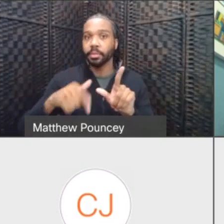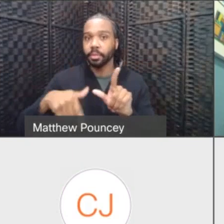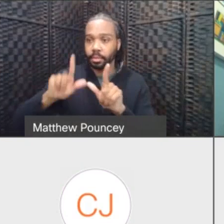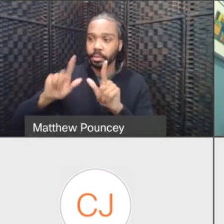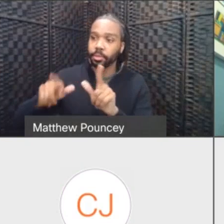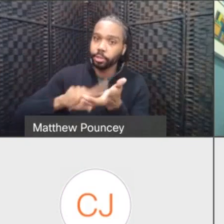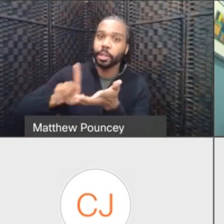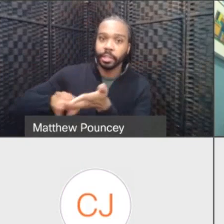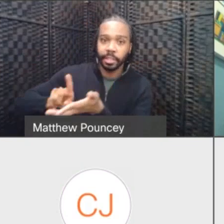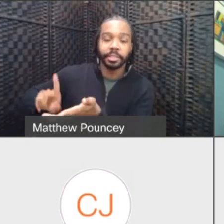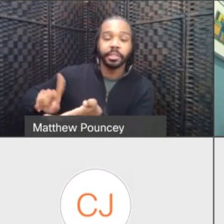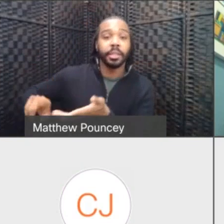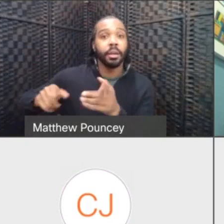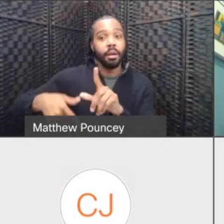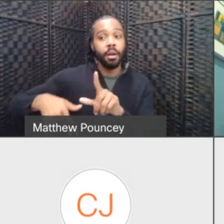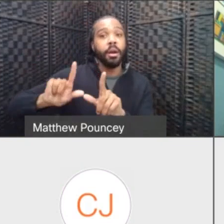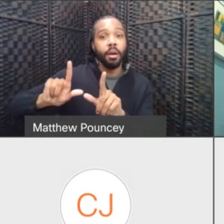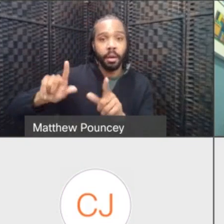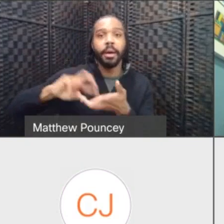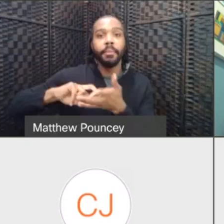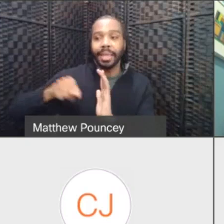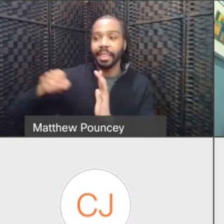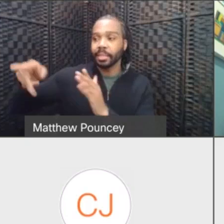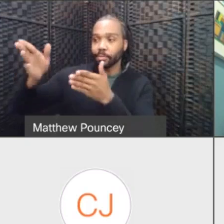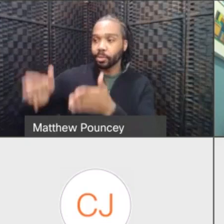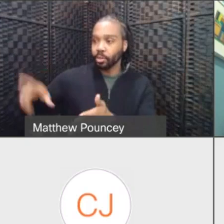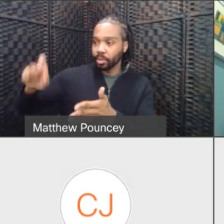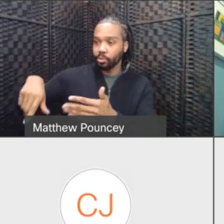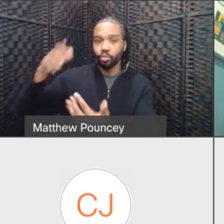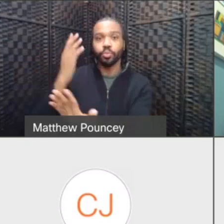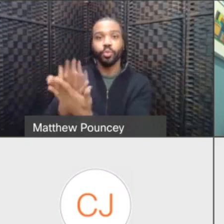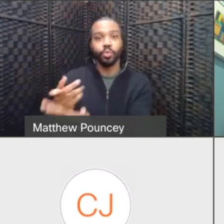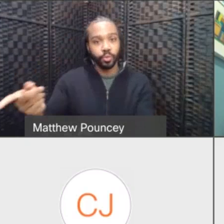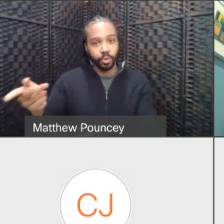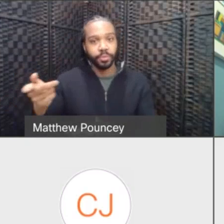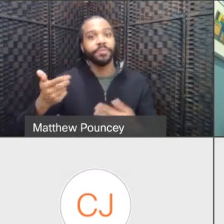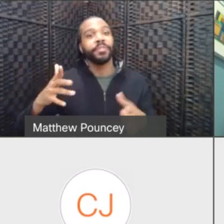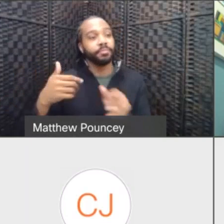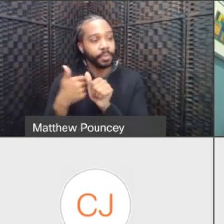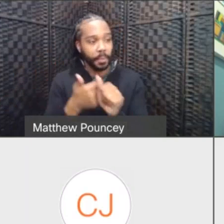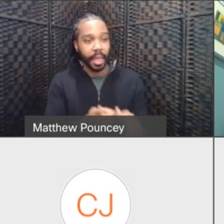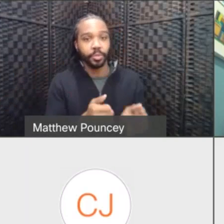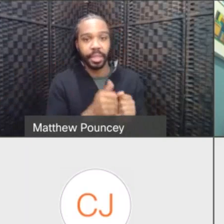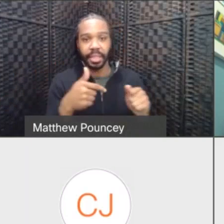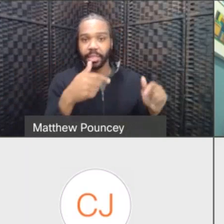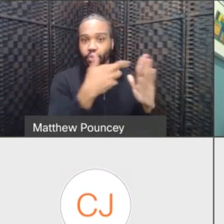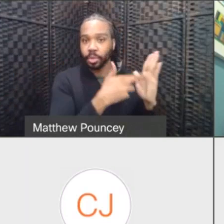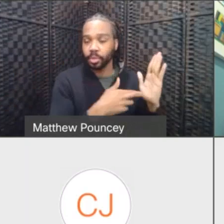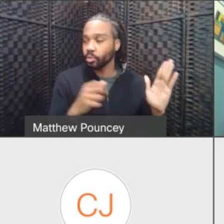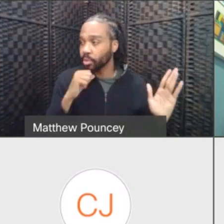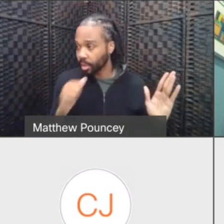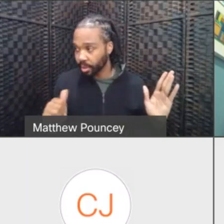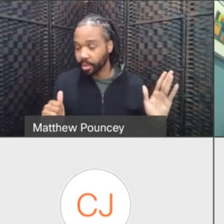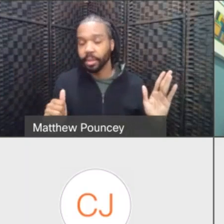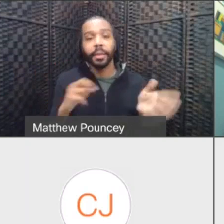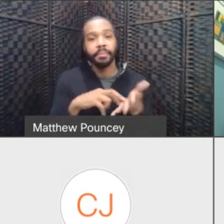renewal time that the person would have to have proven that they are in compliance with this regulation. And so the employers would need